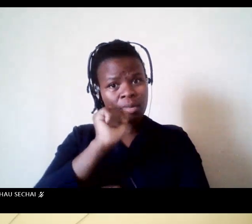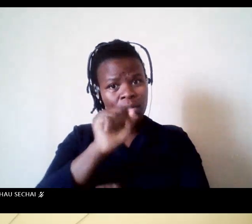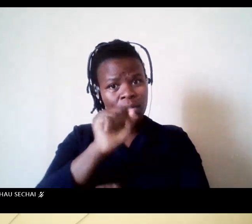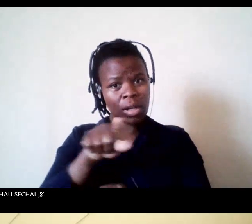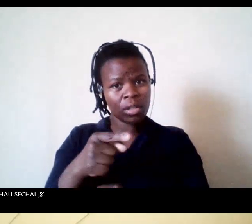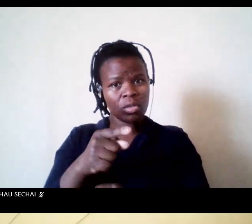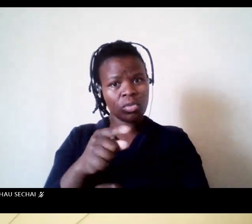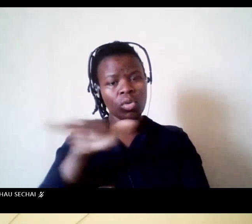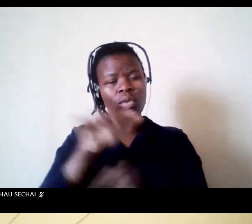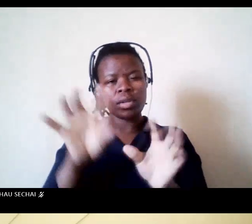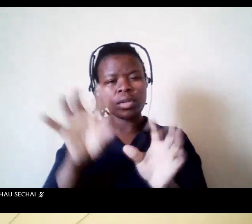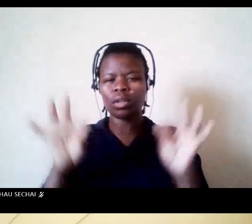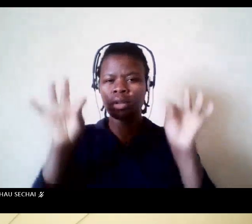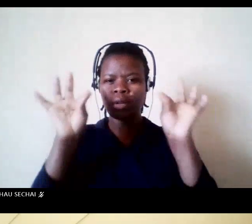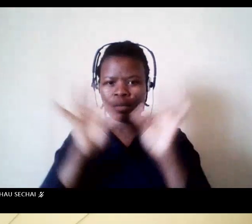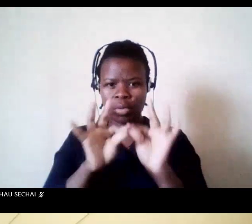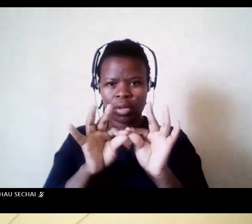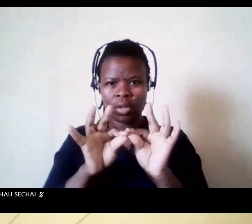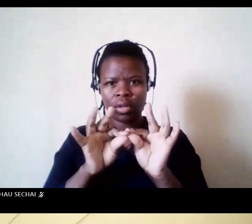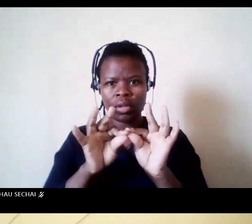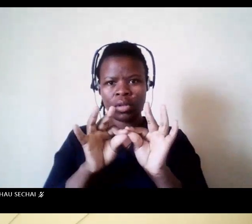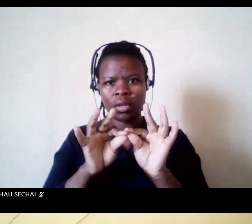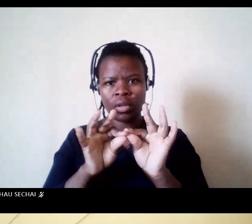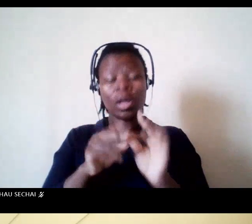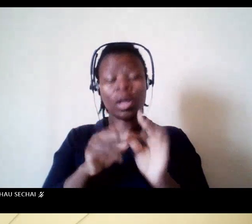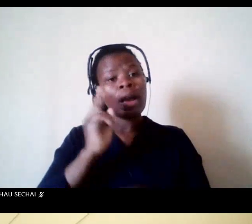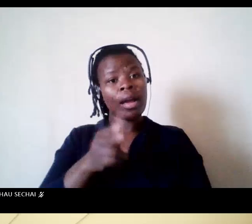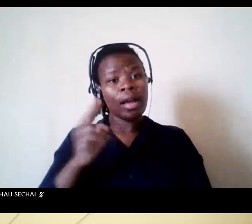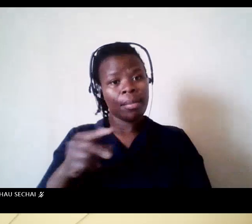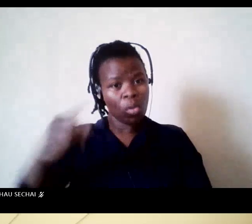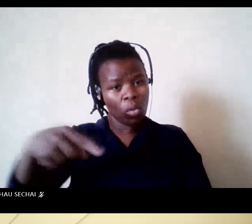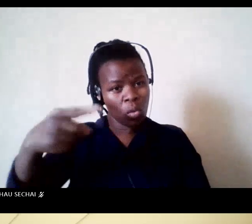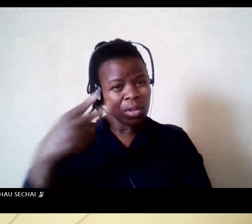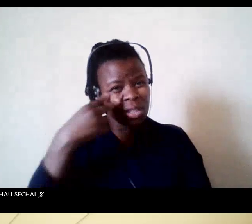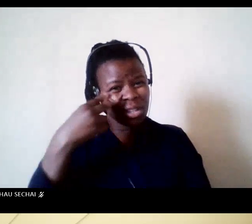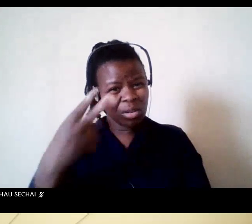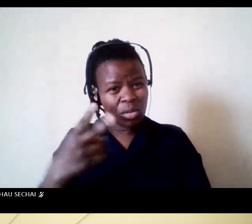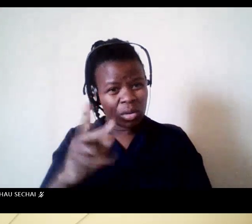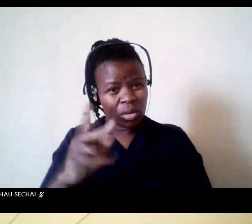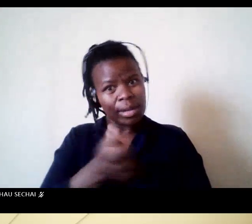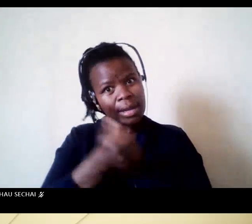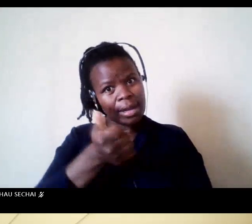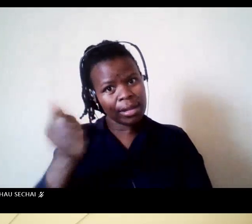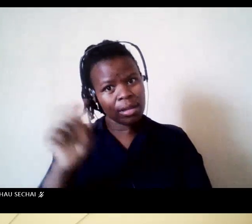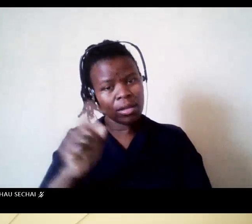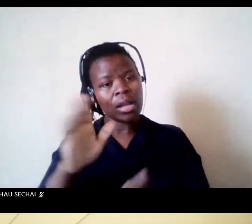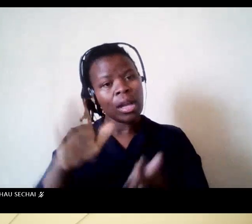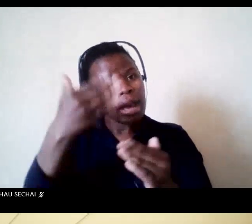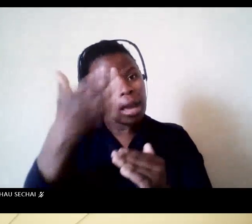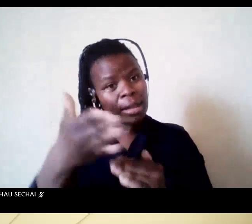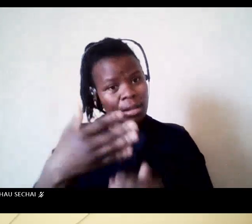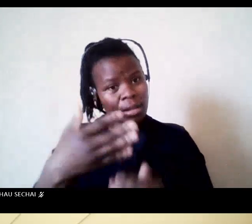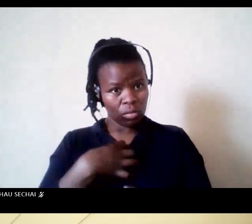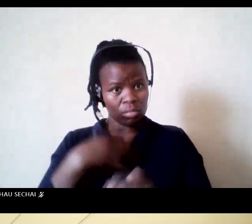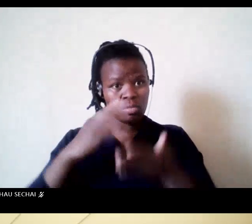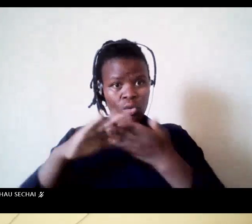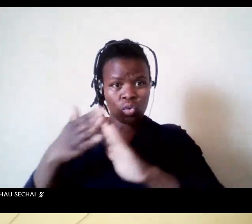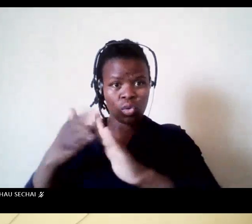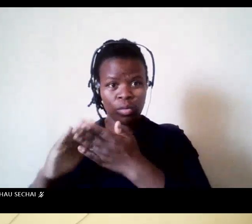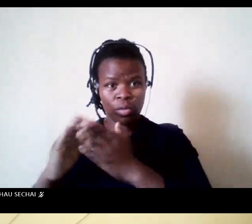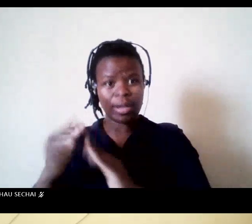really important. We often look at other, you know, outside of our own communities, but the fact